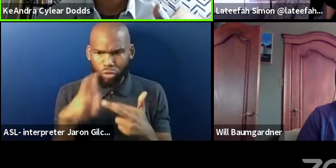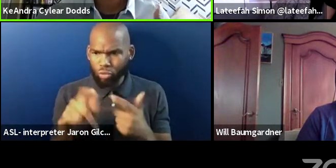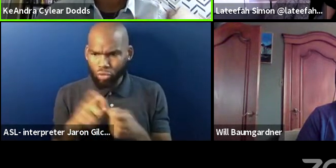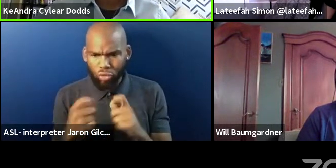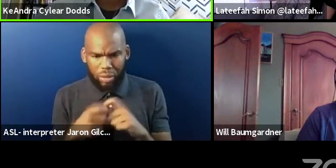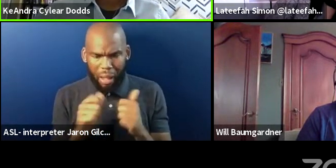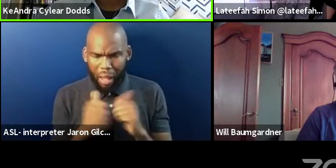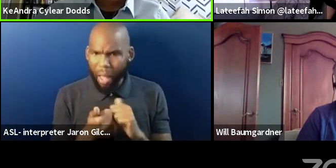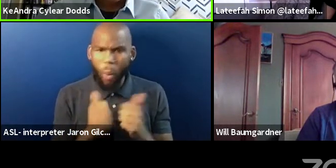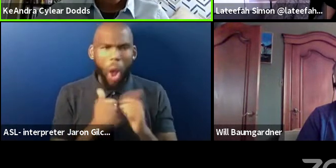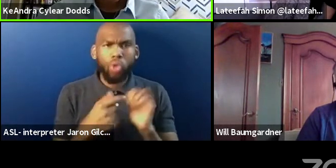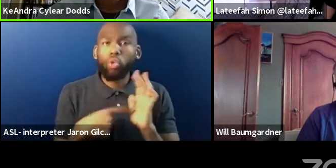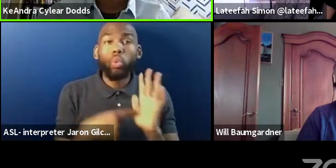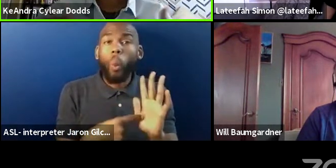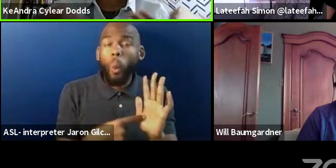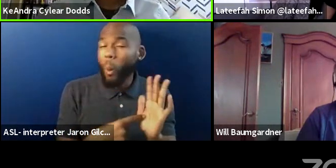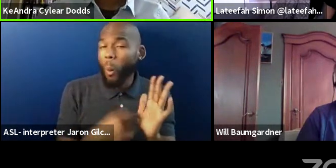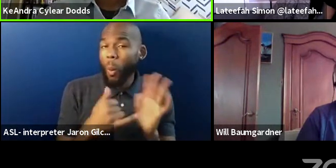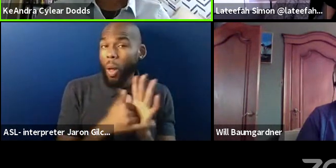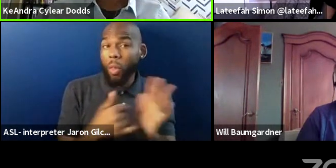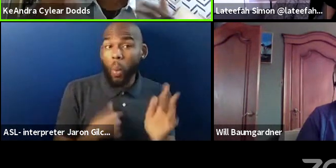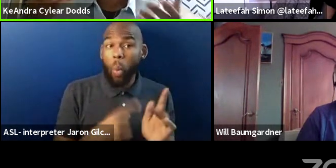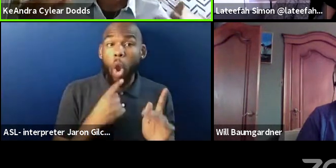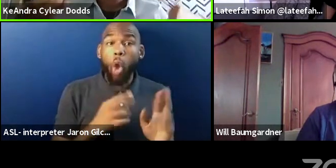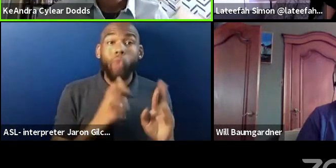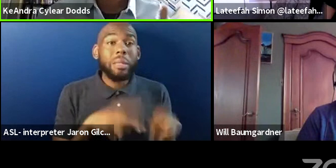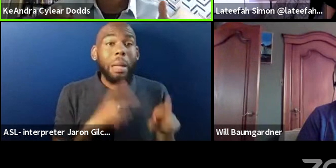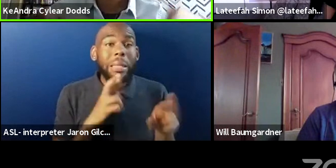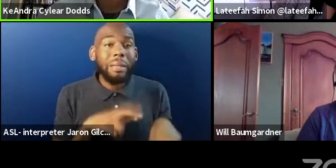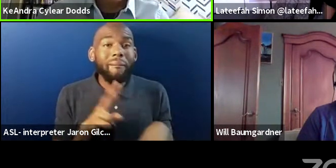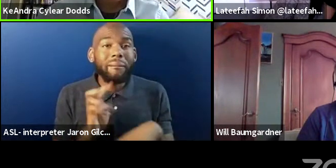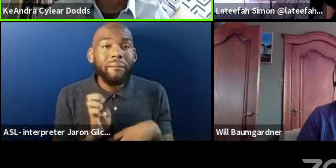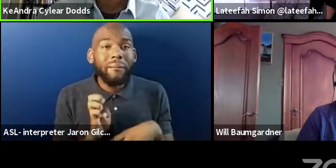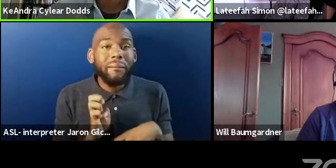how can we show that we're being responsive and we're actually